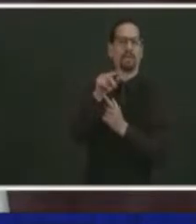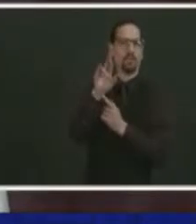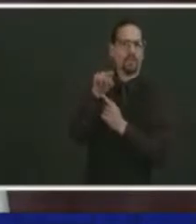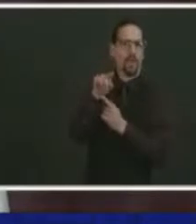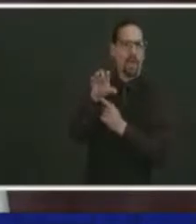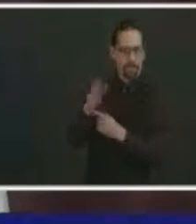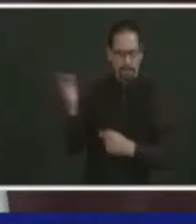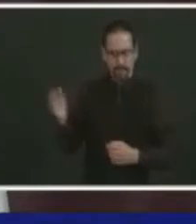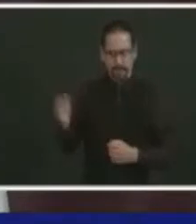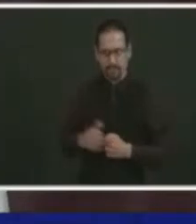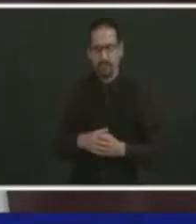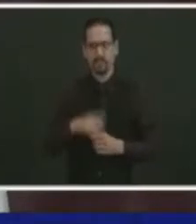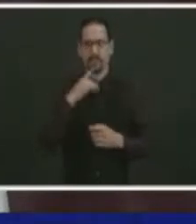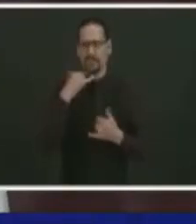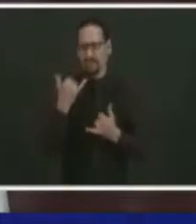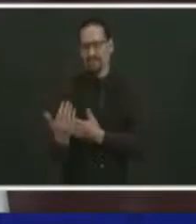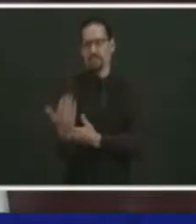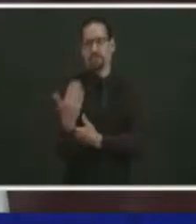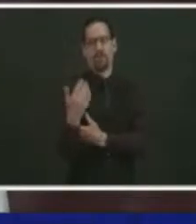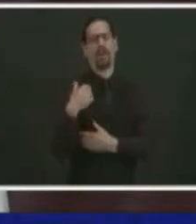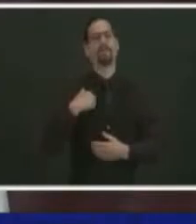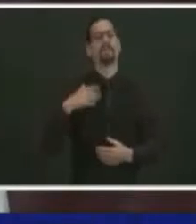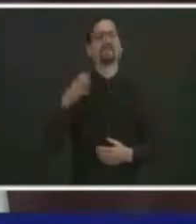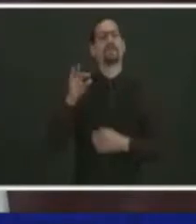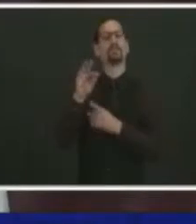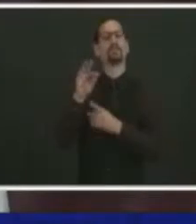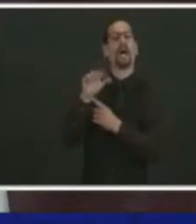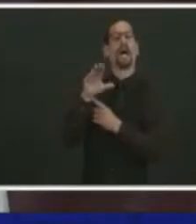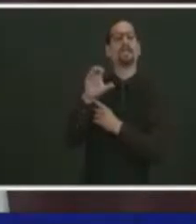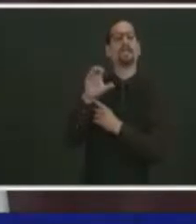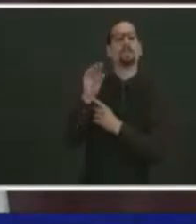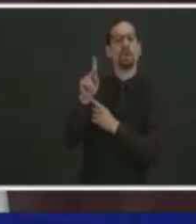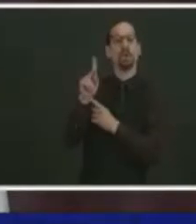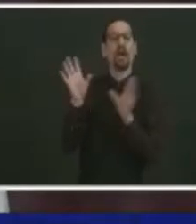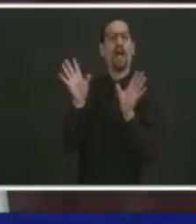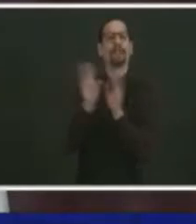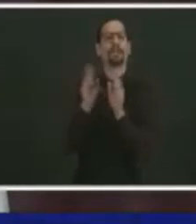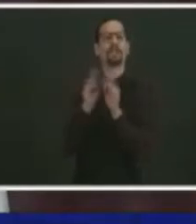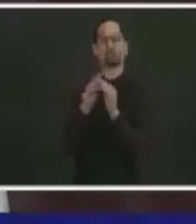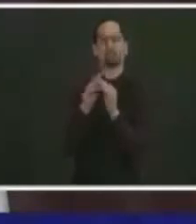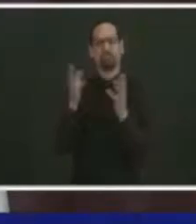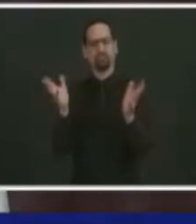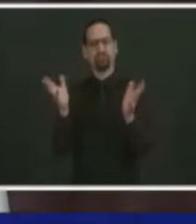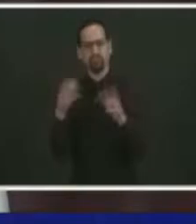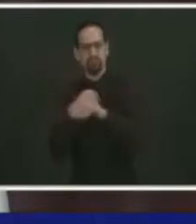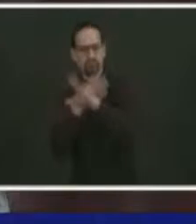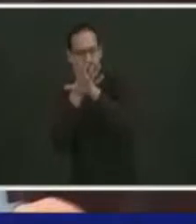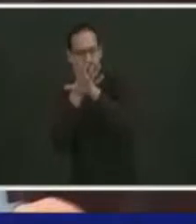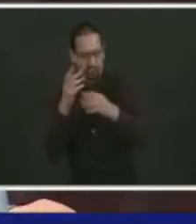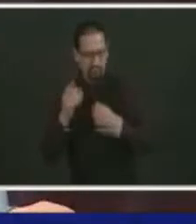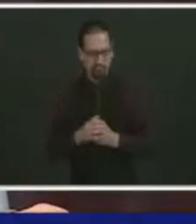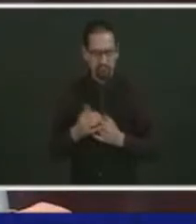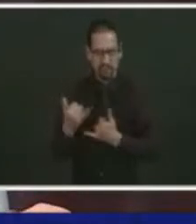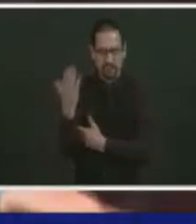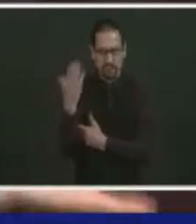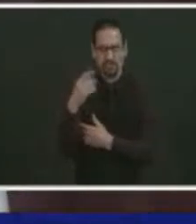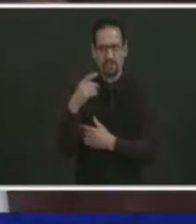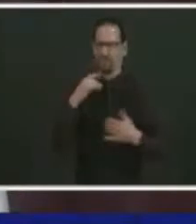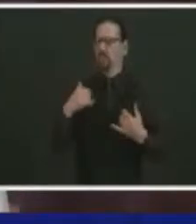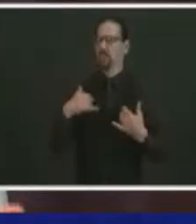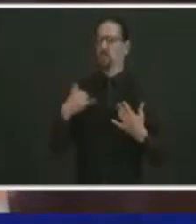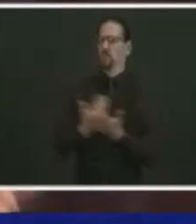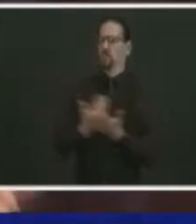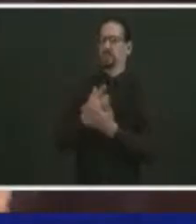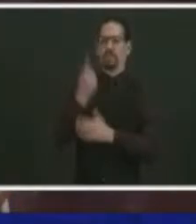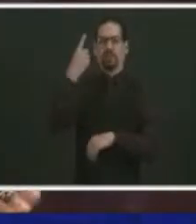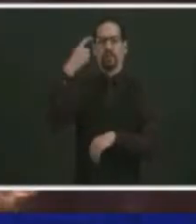Live related to this. We want to help you figure it out. I know this is new. Our approach isn't heavy-handed enforcement. Our